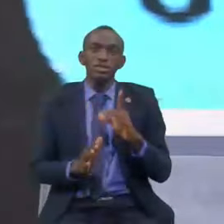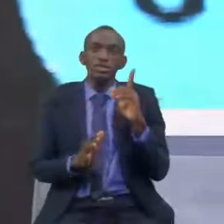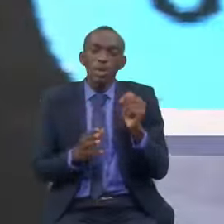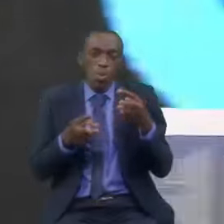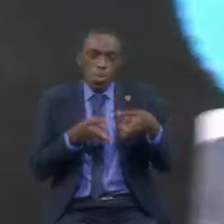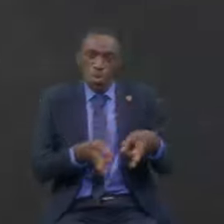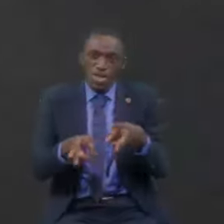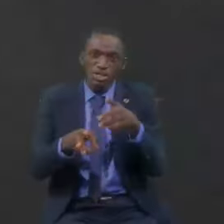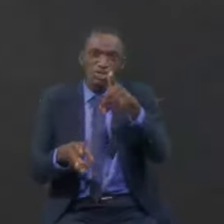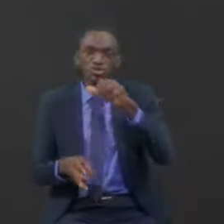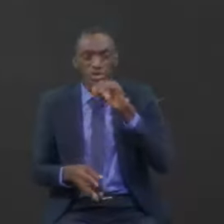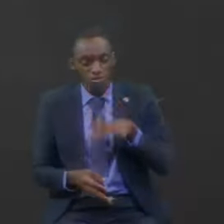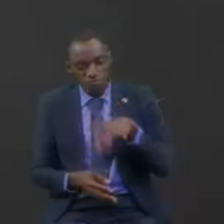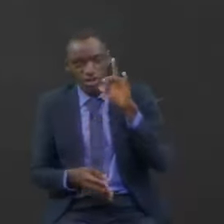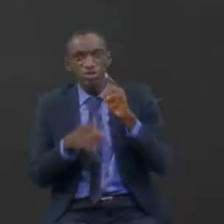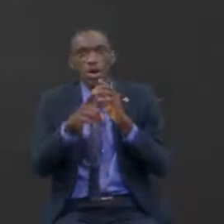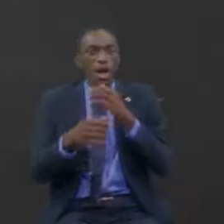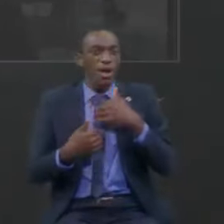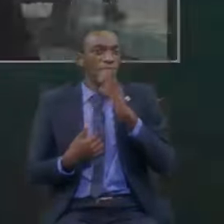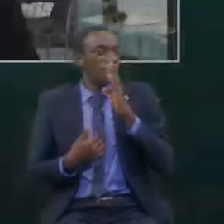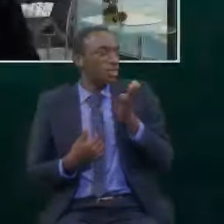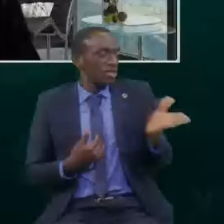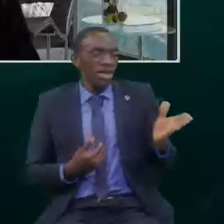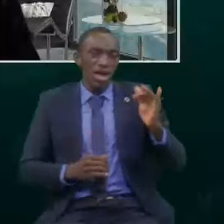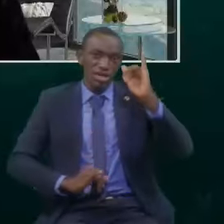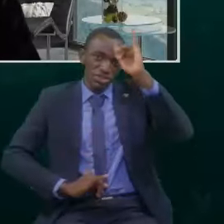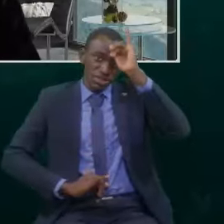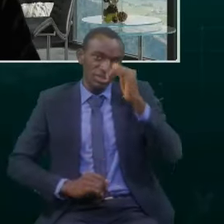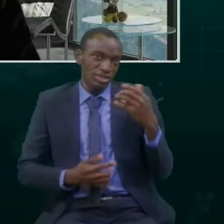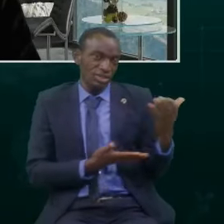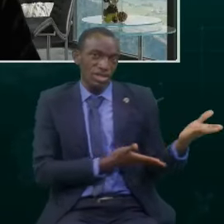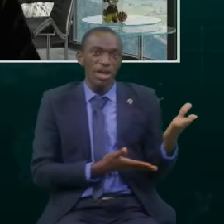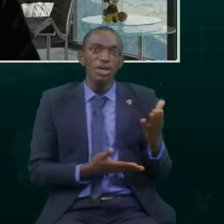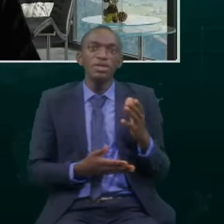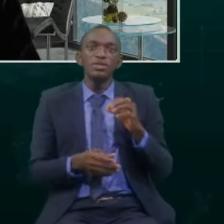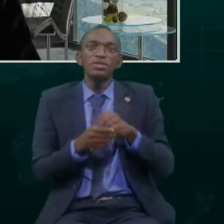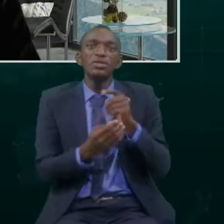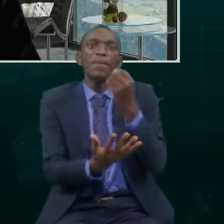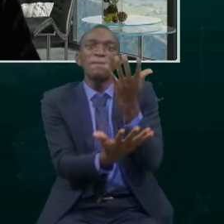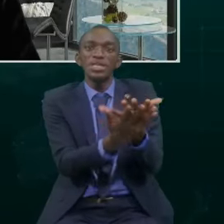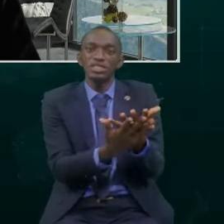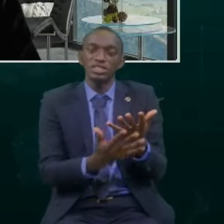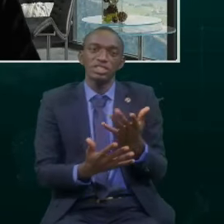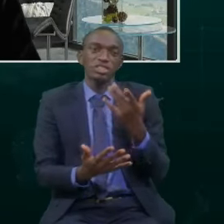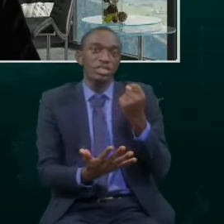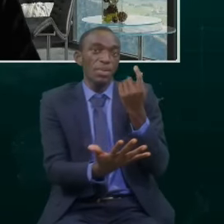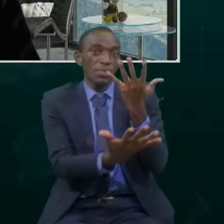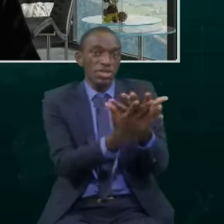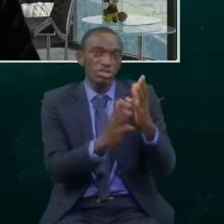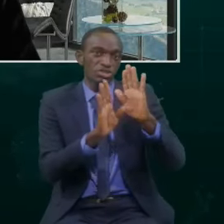been there, isolated there in the prison. Your prison doors are